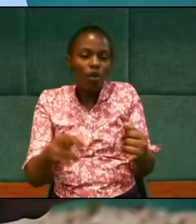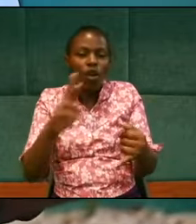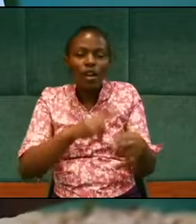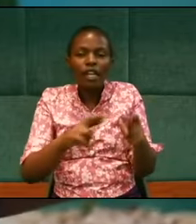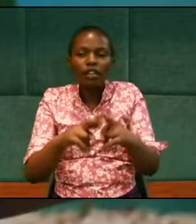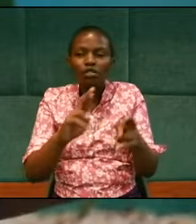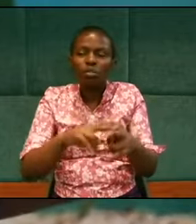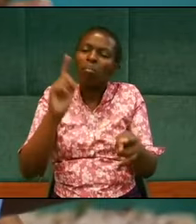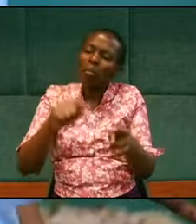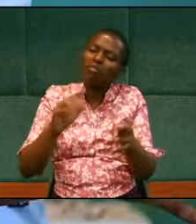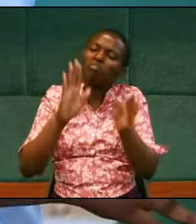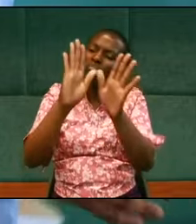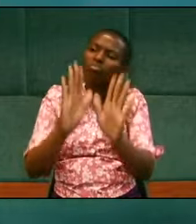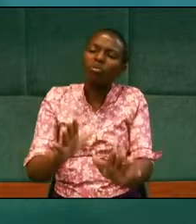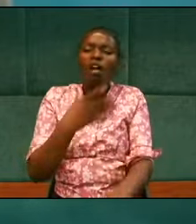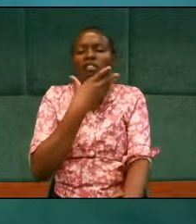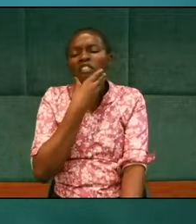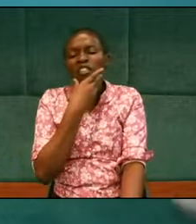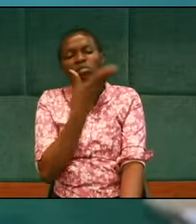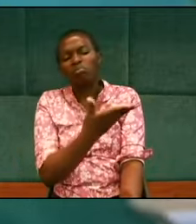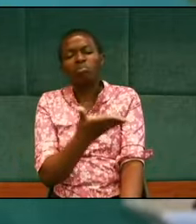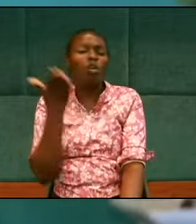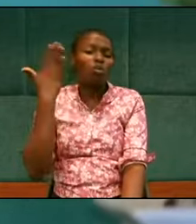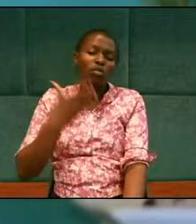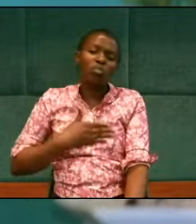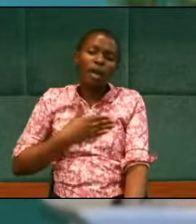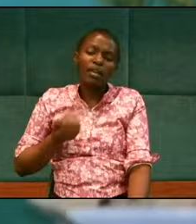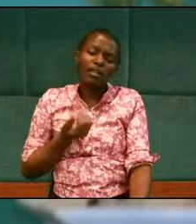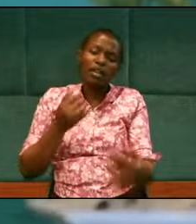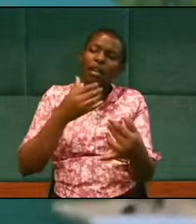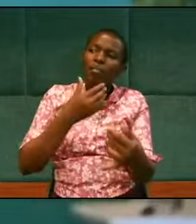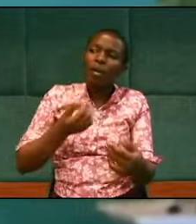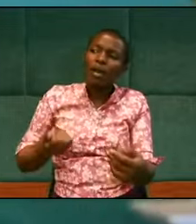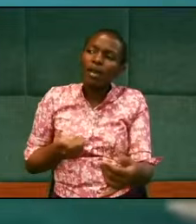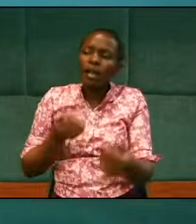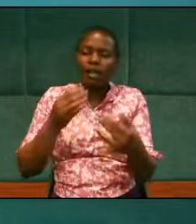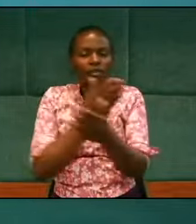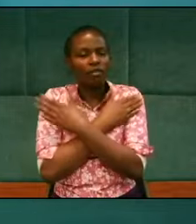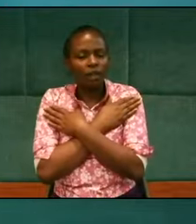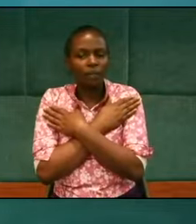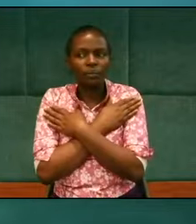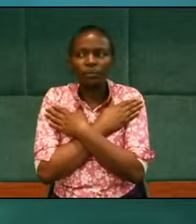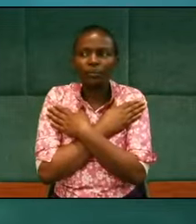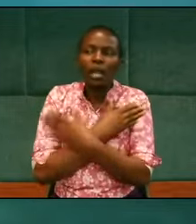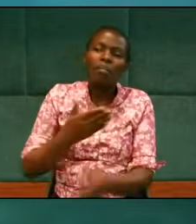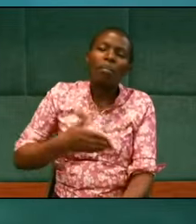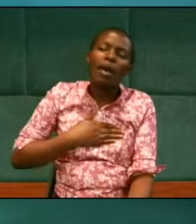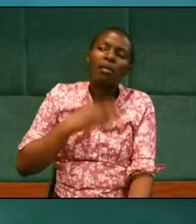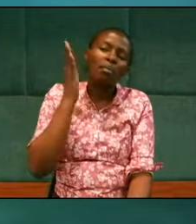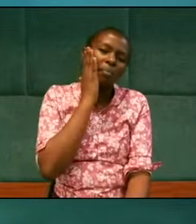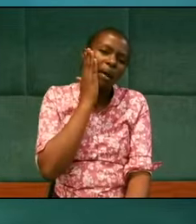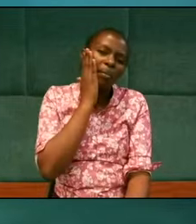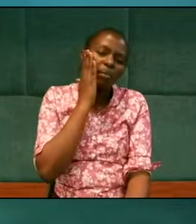father. My mother was my girlfriend when I married. My mother called me Cherie. Cherie means